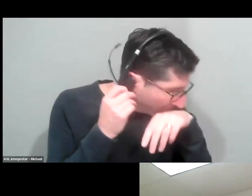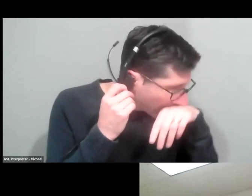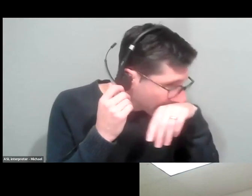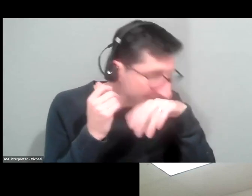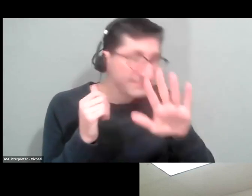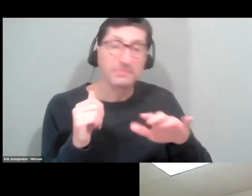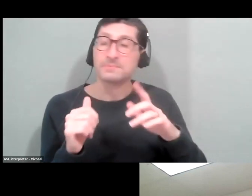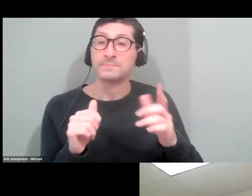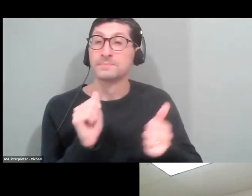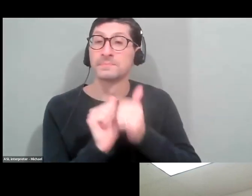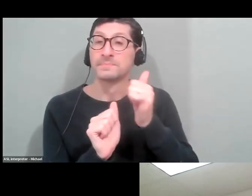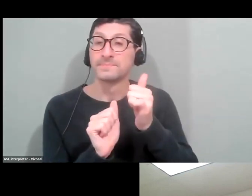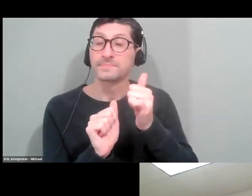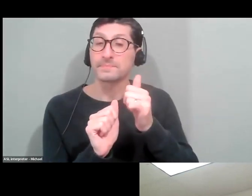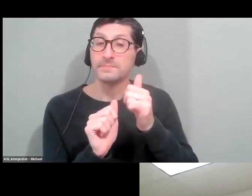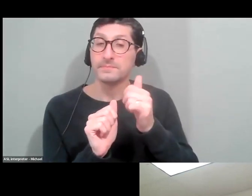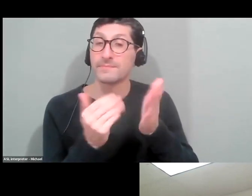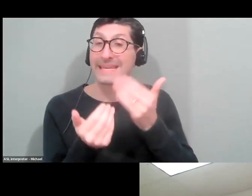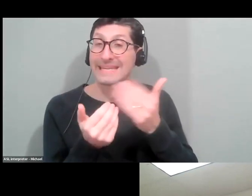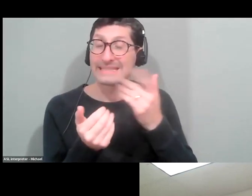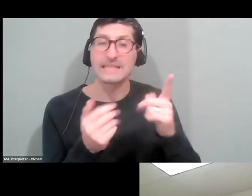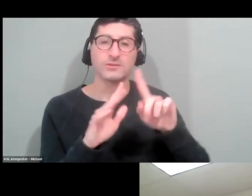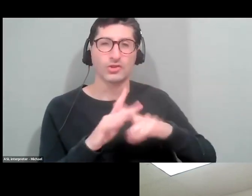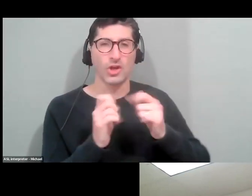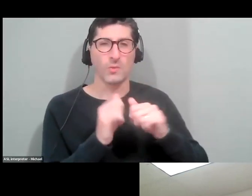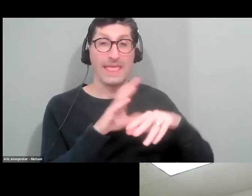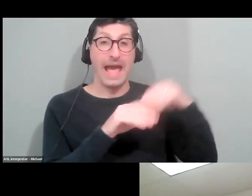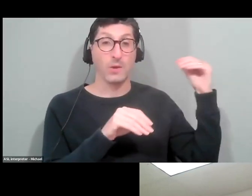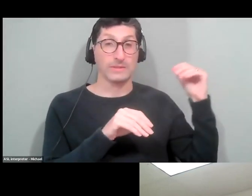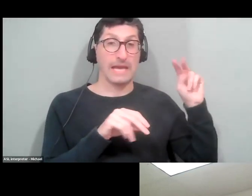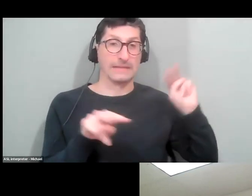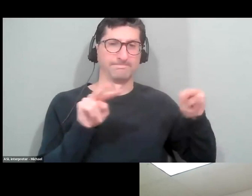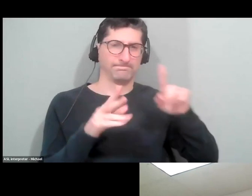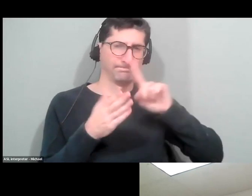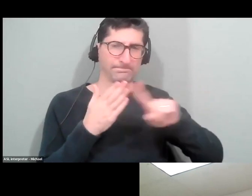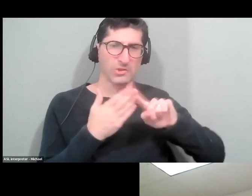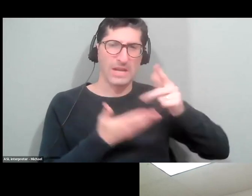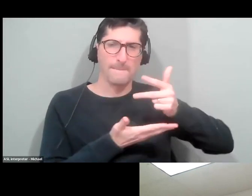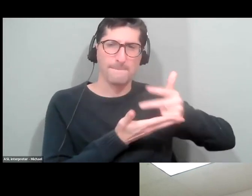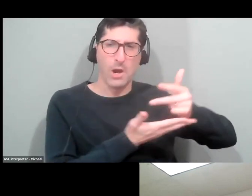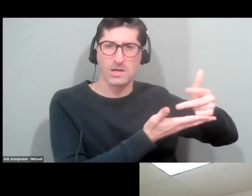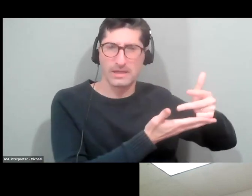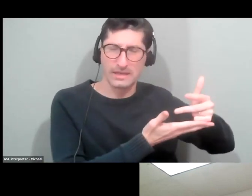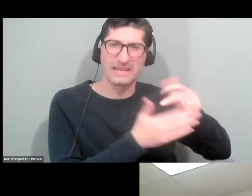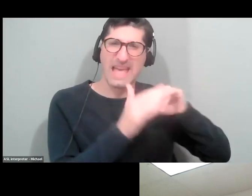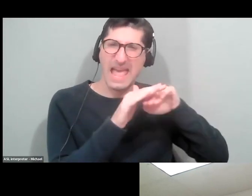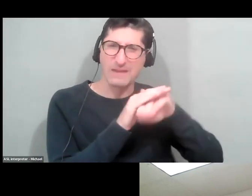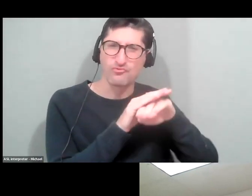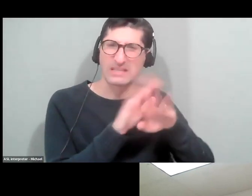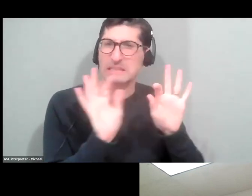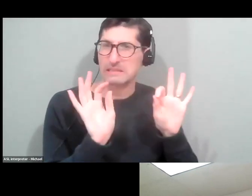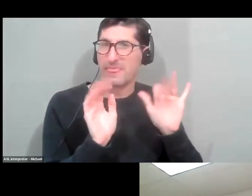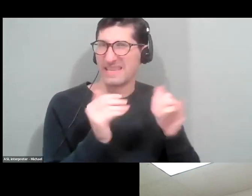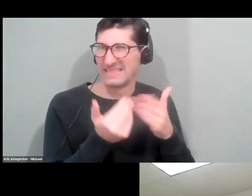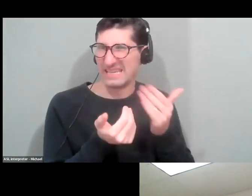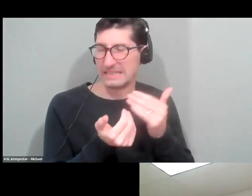outside steps, um, like looking at all of the parking place stuff and the entrances. That's also